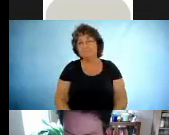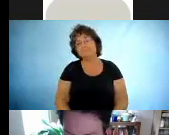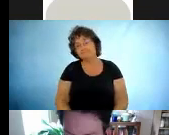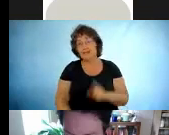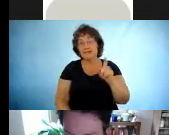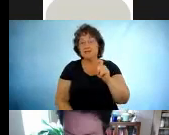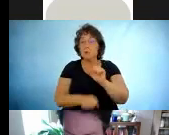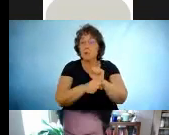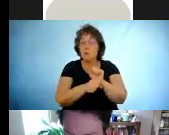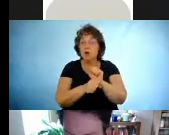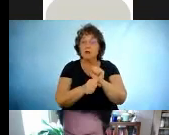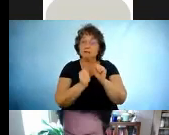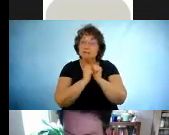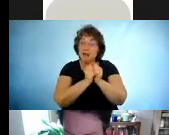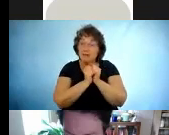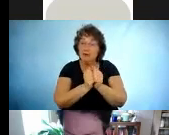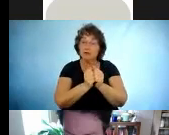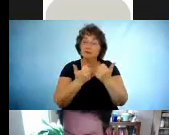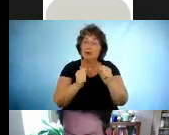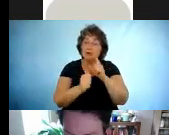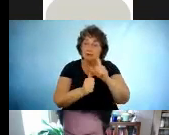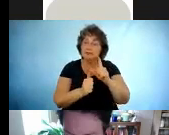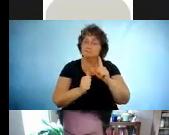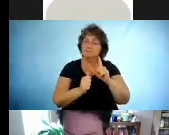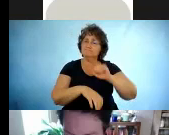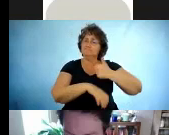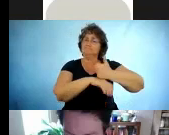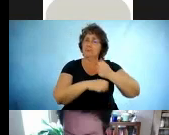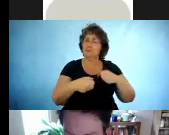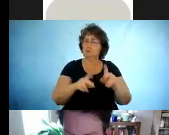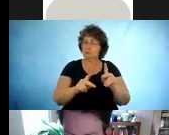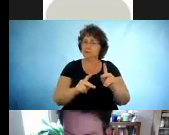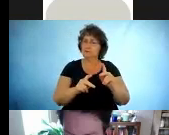and figure out ways to make those opportunities available. Next slide.